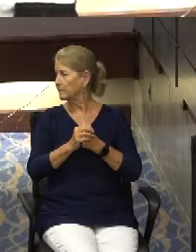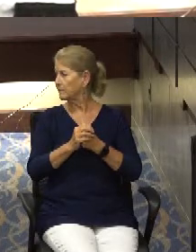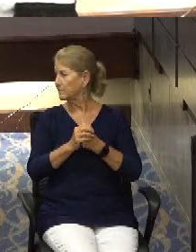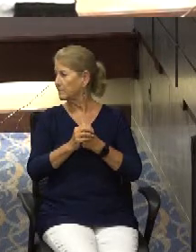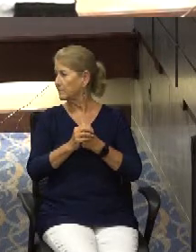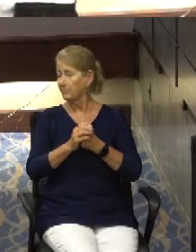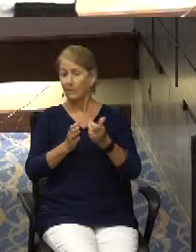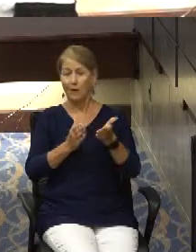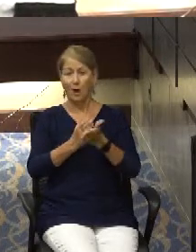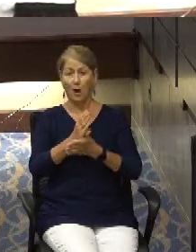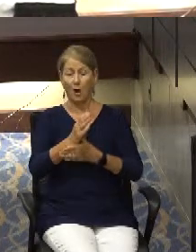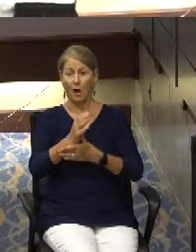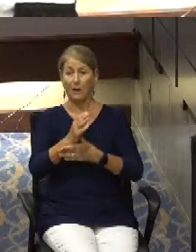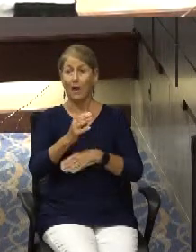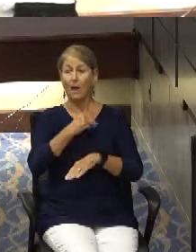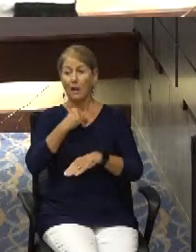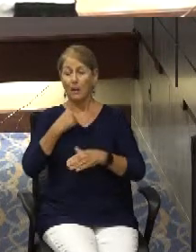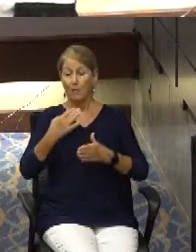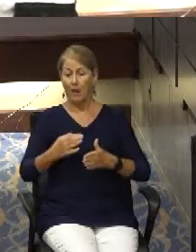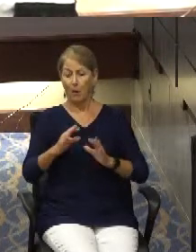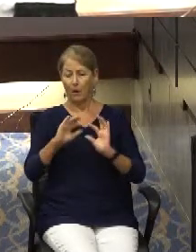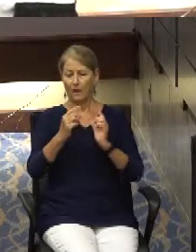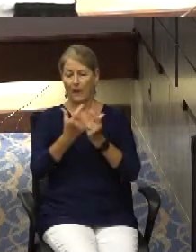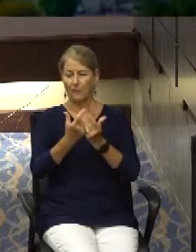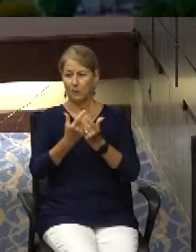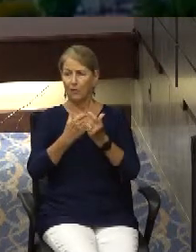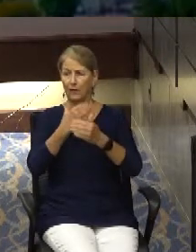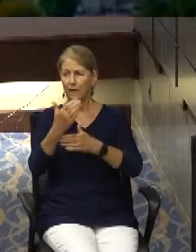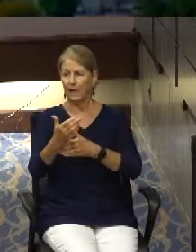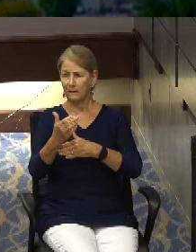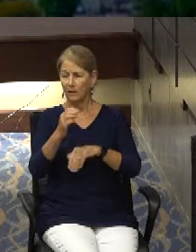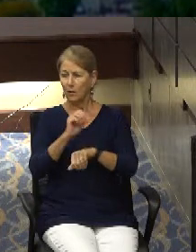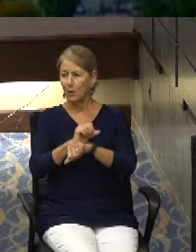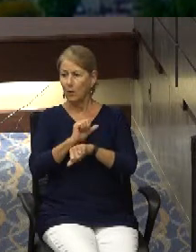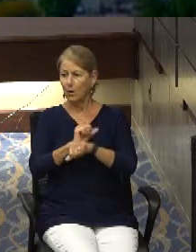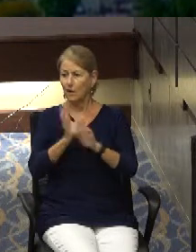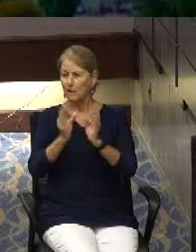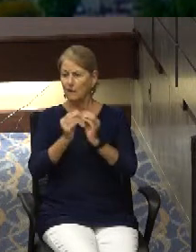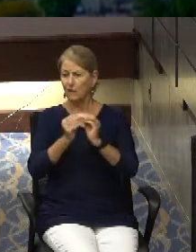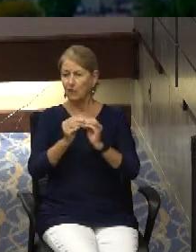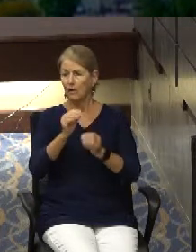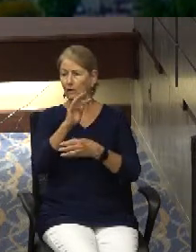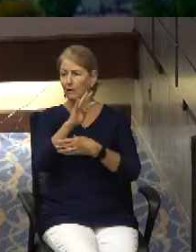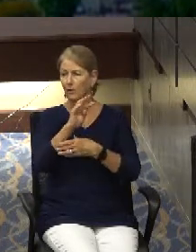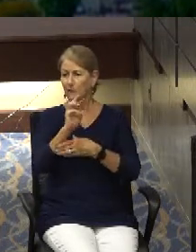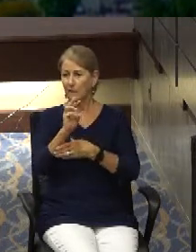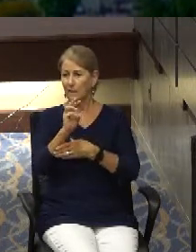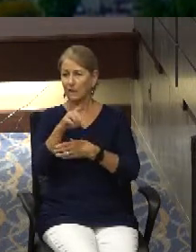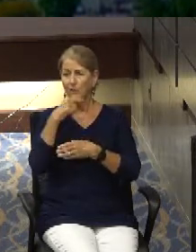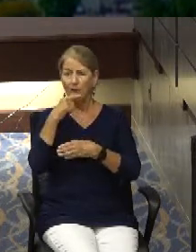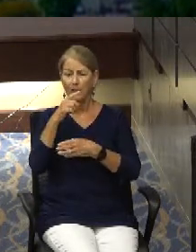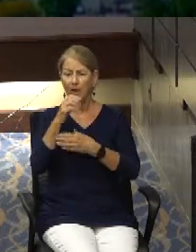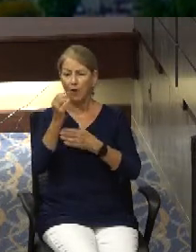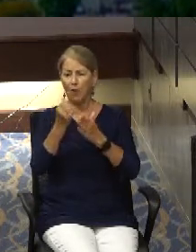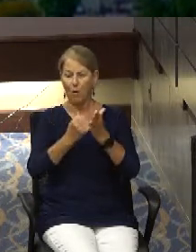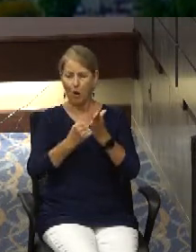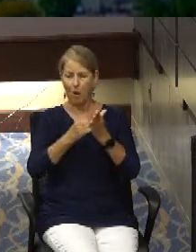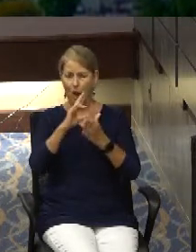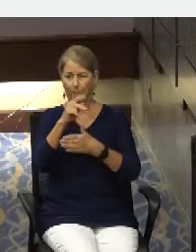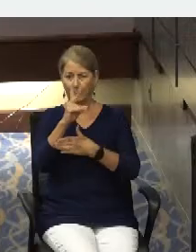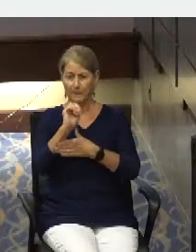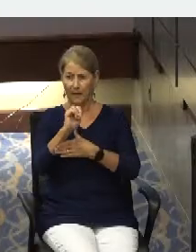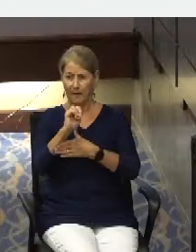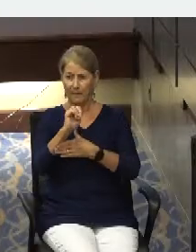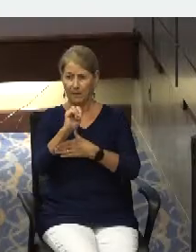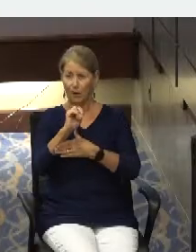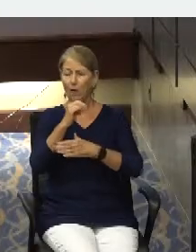All right, Mayor and Council, our next work session is work session 446. It's a public art update related to progress being made at the